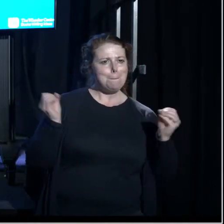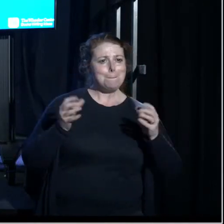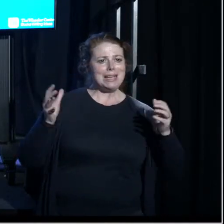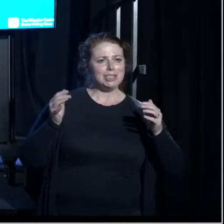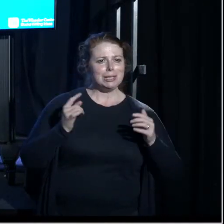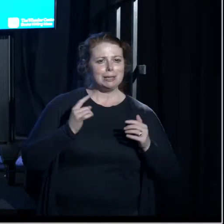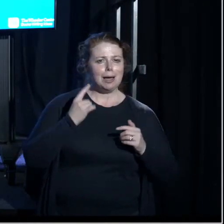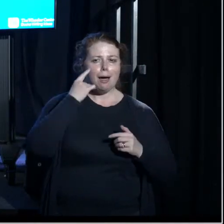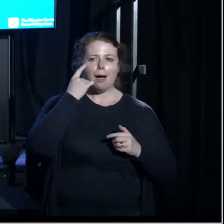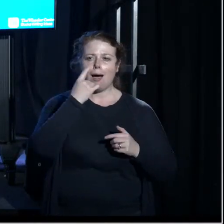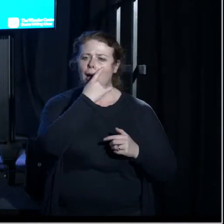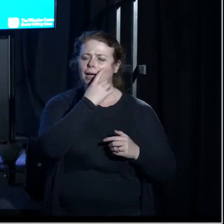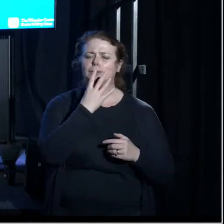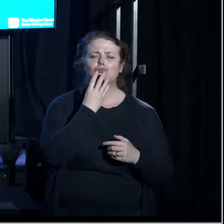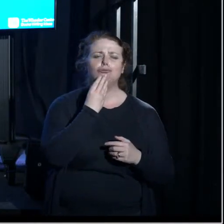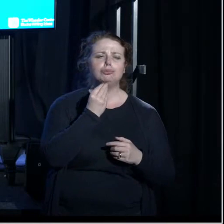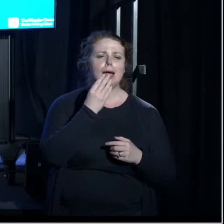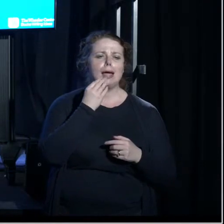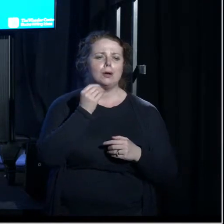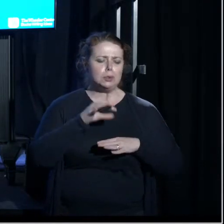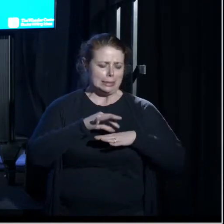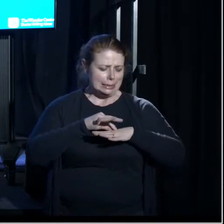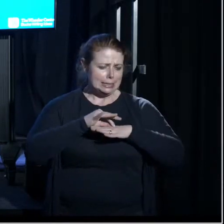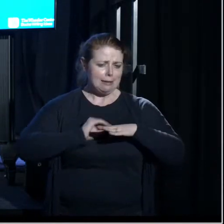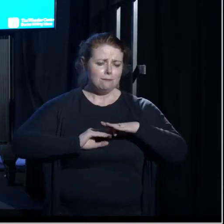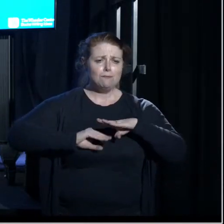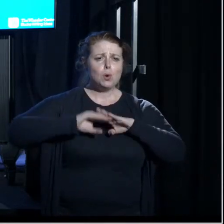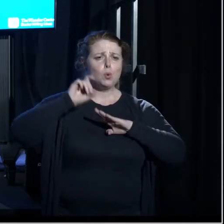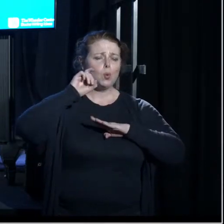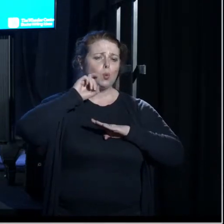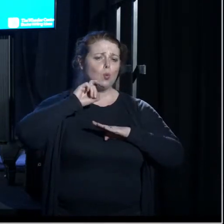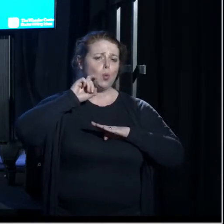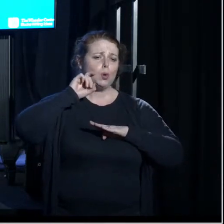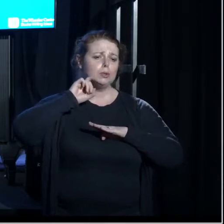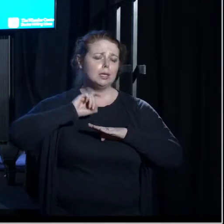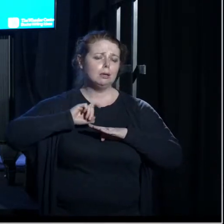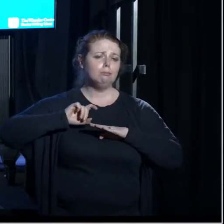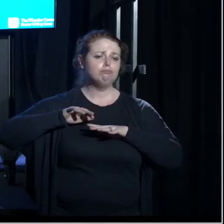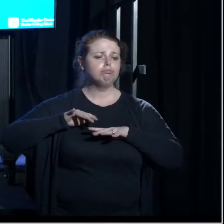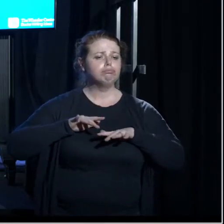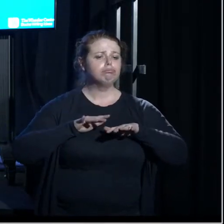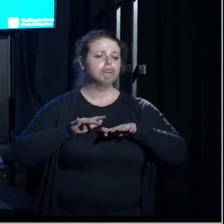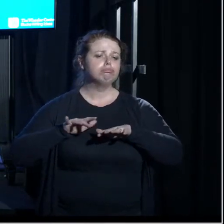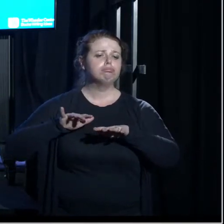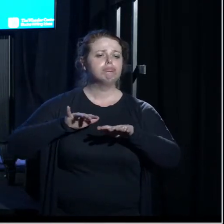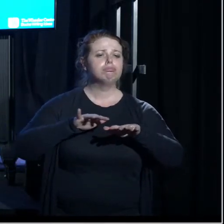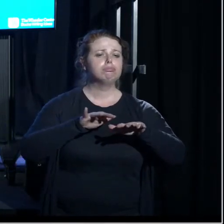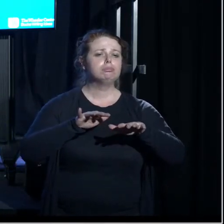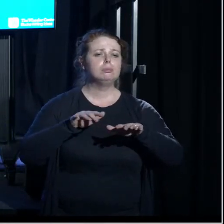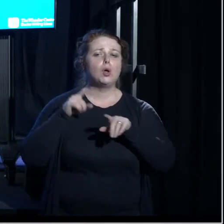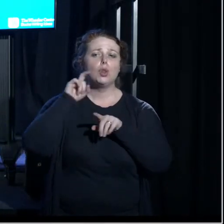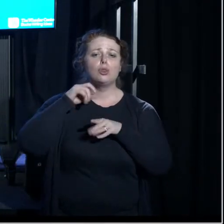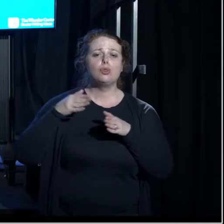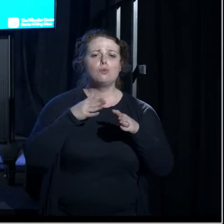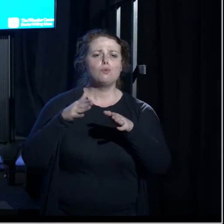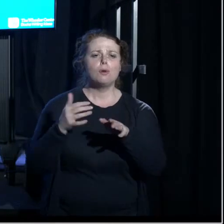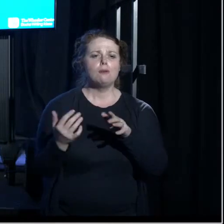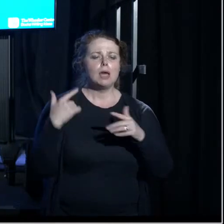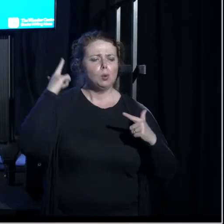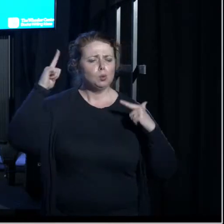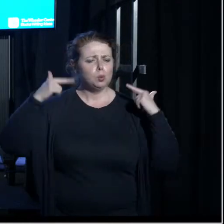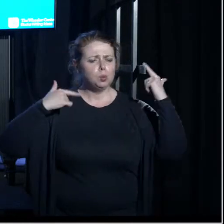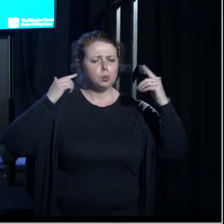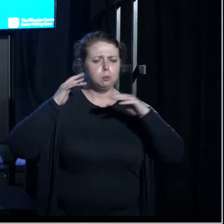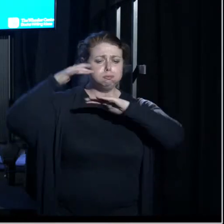richest brown, our skin carried water, and water carried skin. The sounds of the river rushing at the falls,